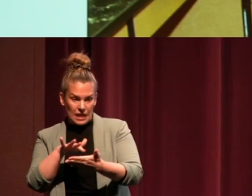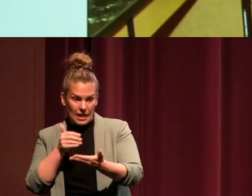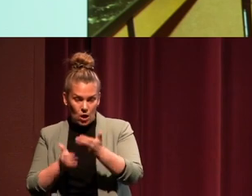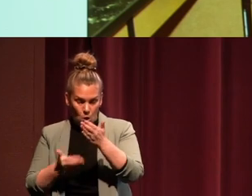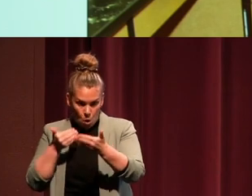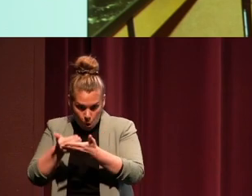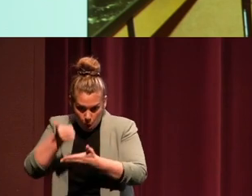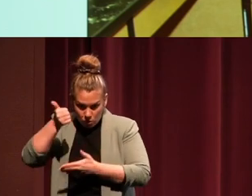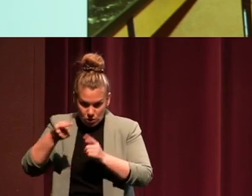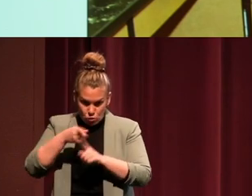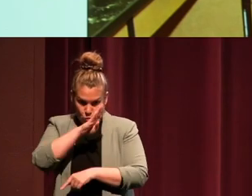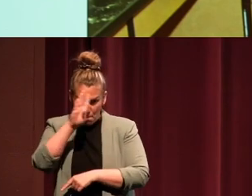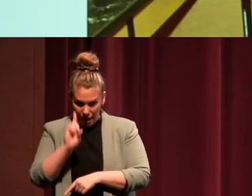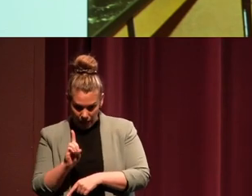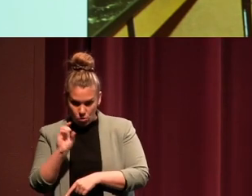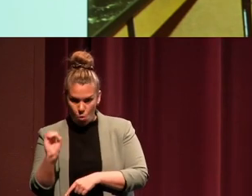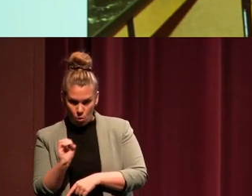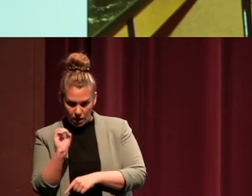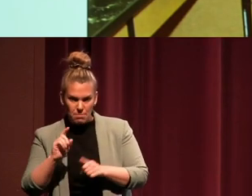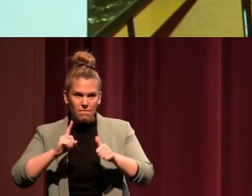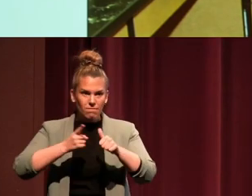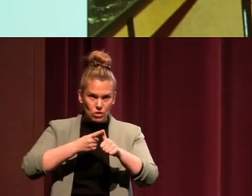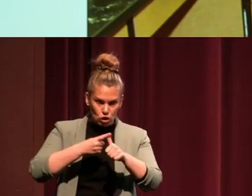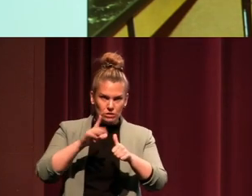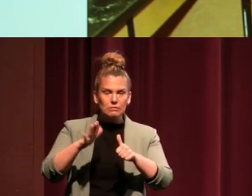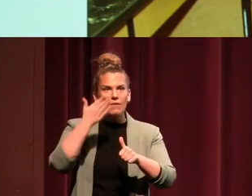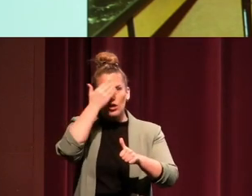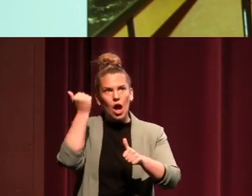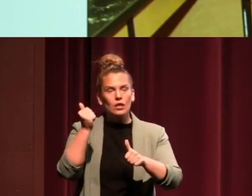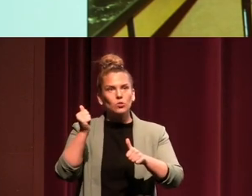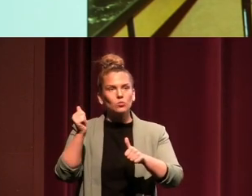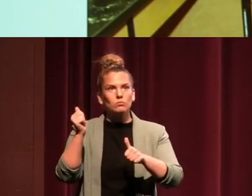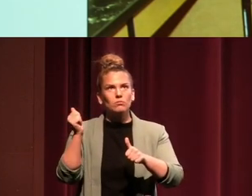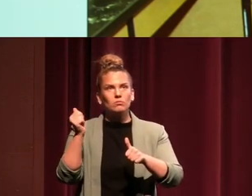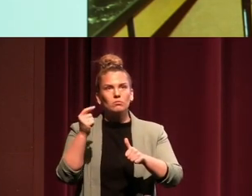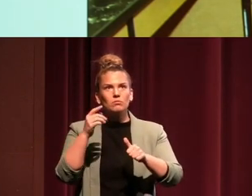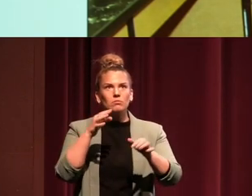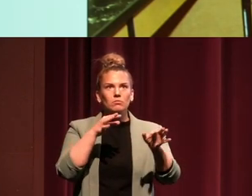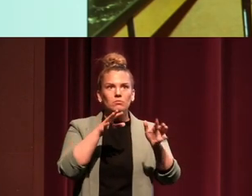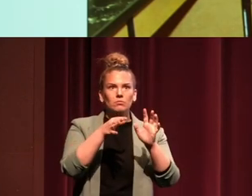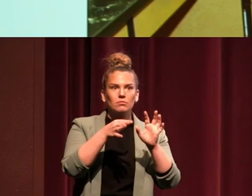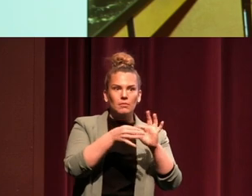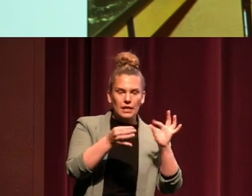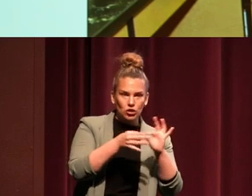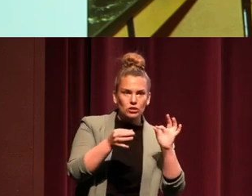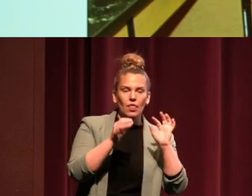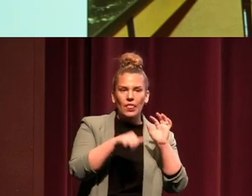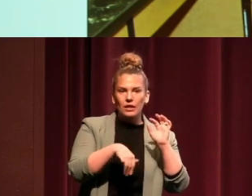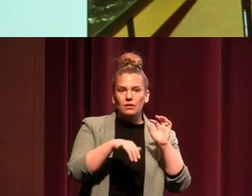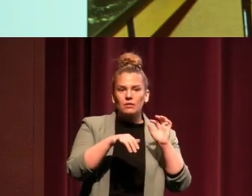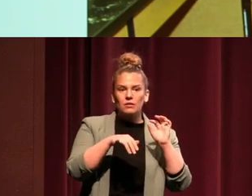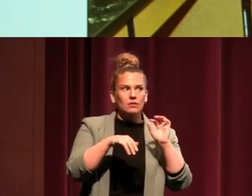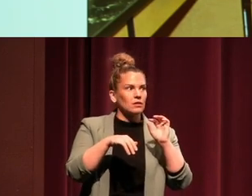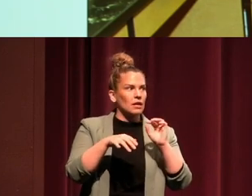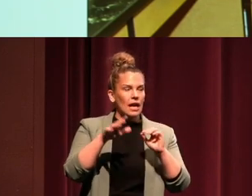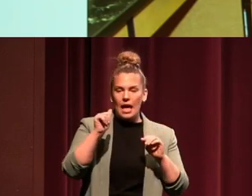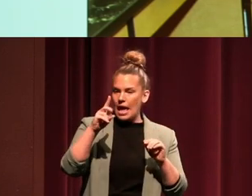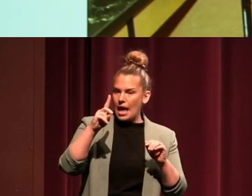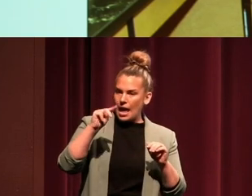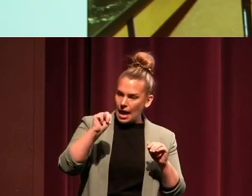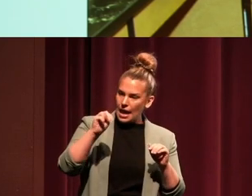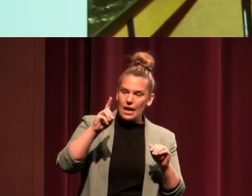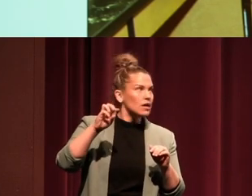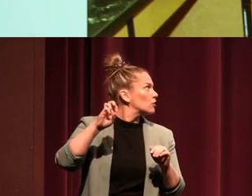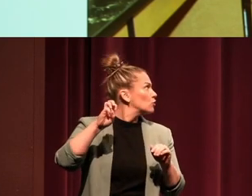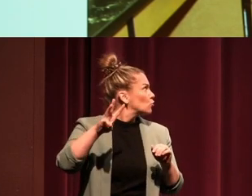But first, oh yeah, I threw in this slide at the last moment. He couldn't be here. That's Dr. Andrew Marshall